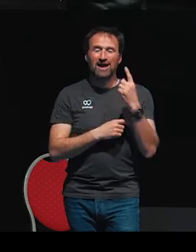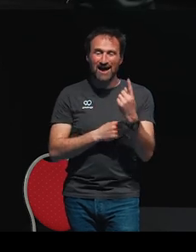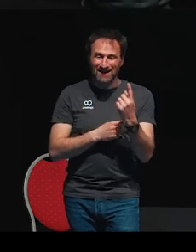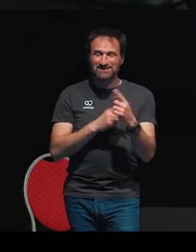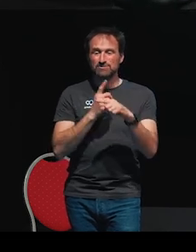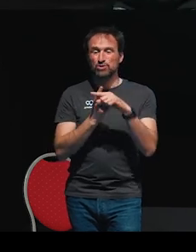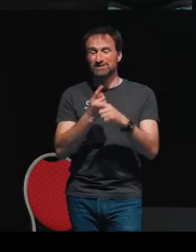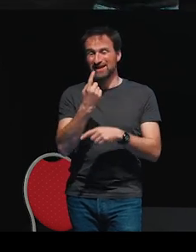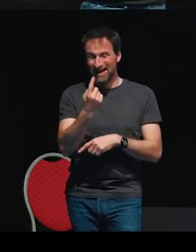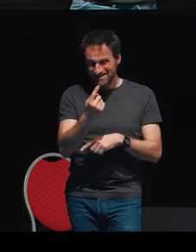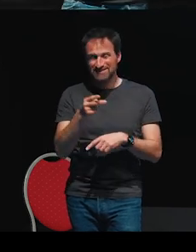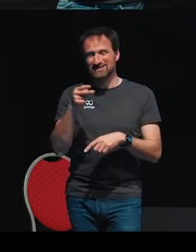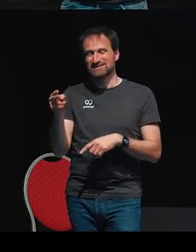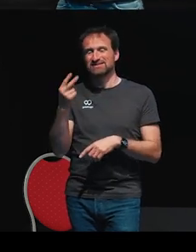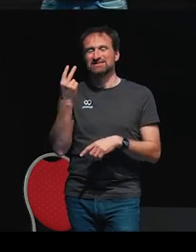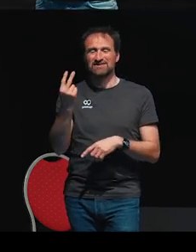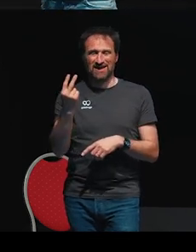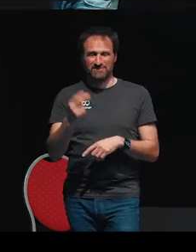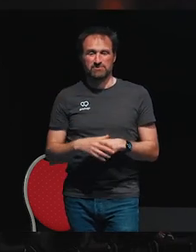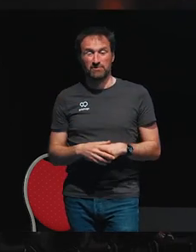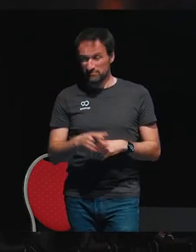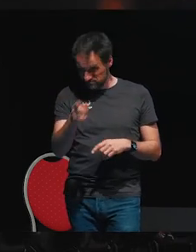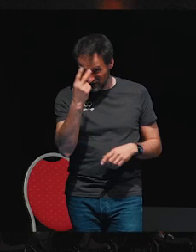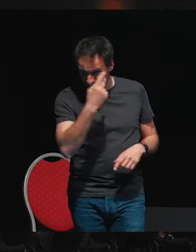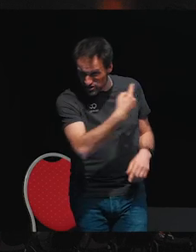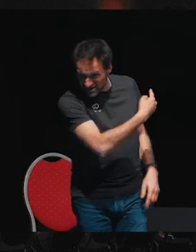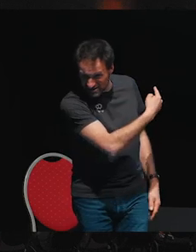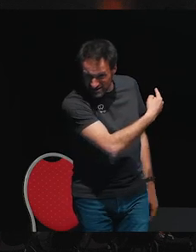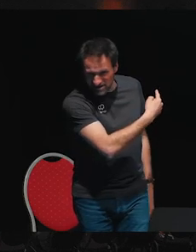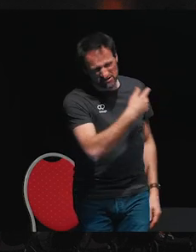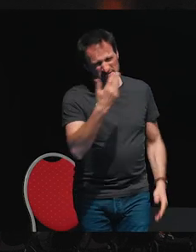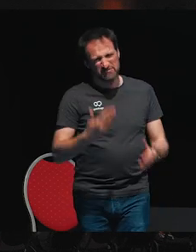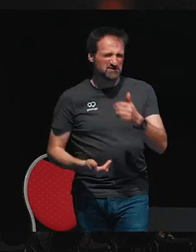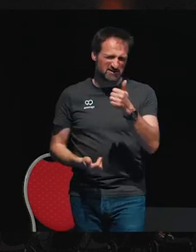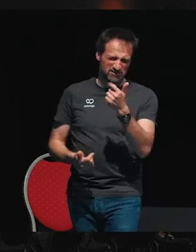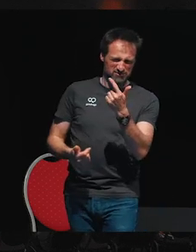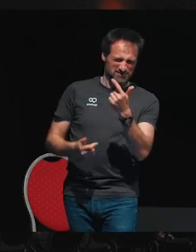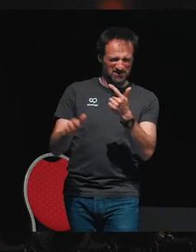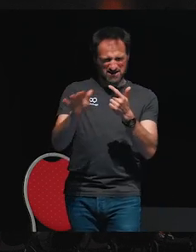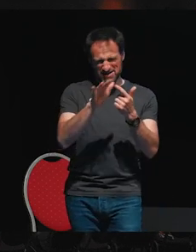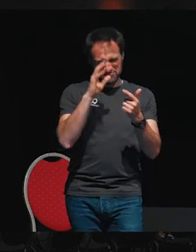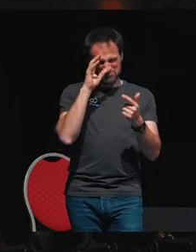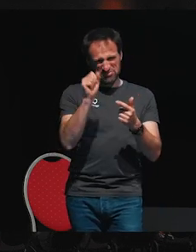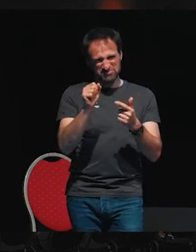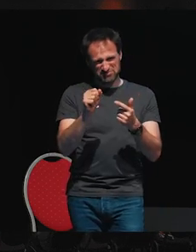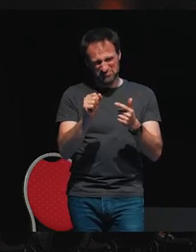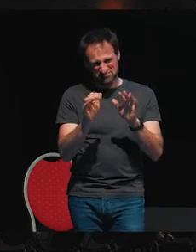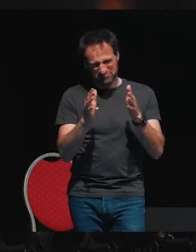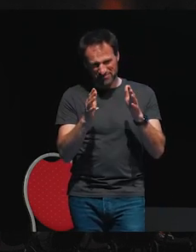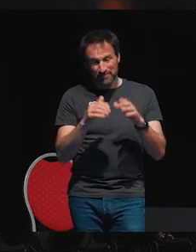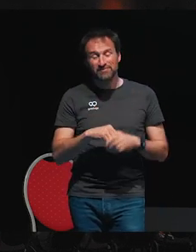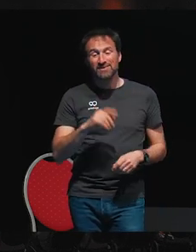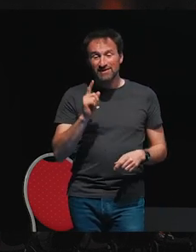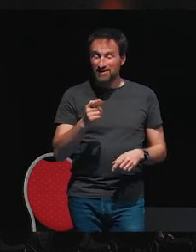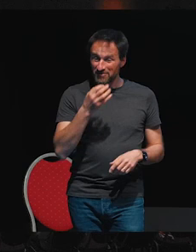1 + 1 = 2. How many of you understand it? I guess maybe one or two people, right? How many of